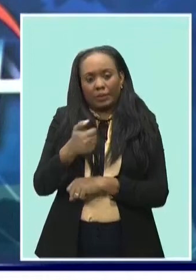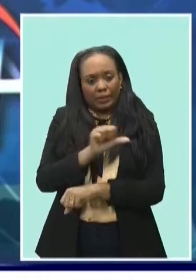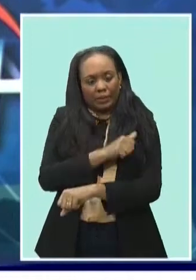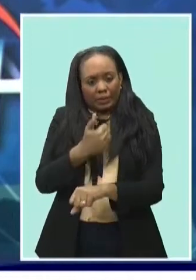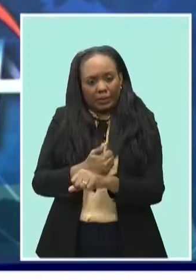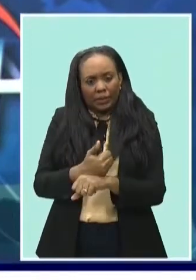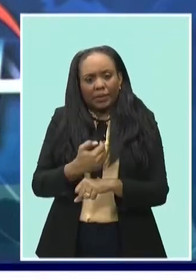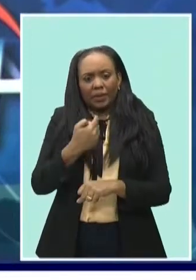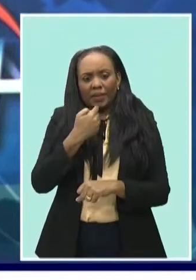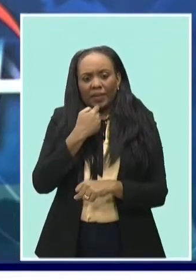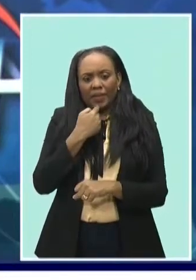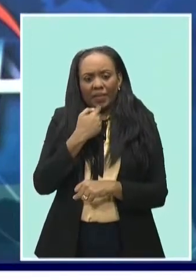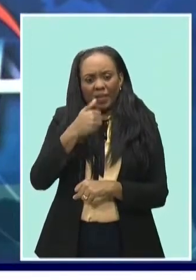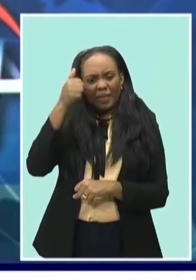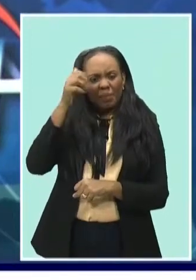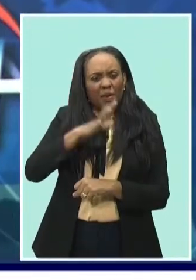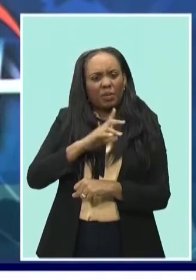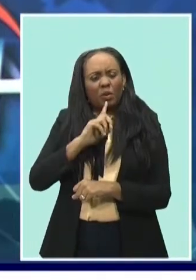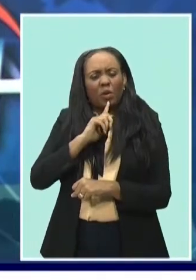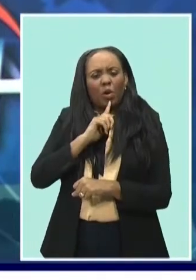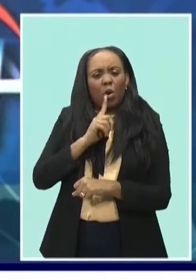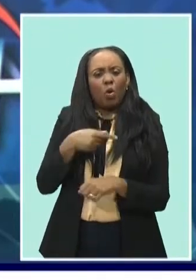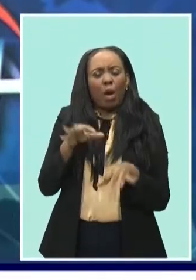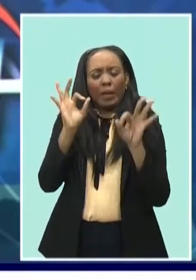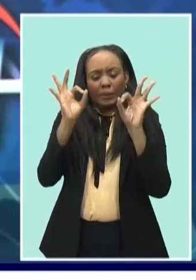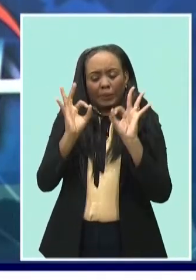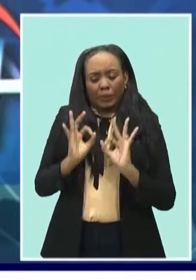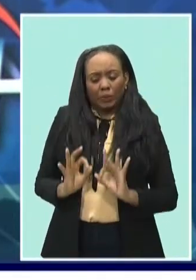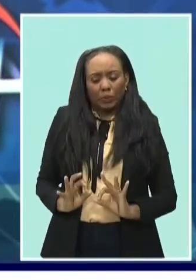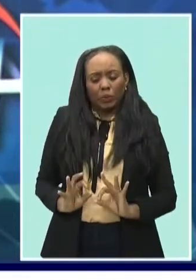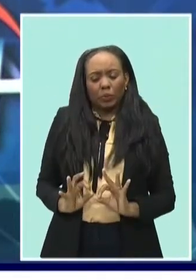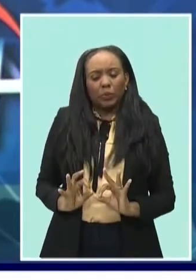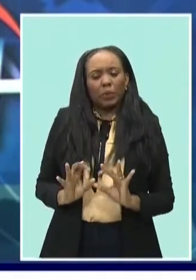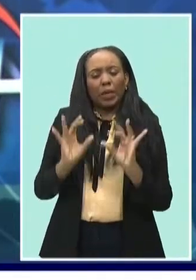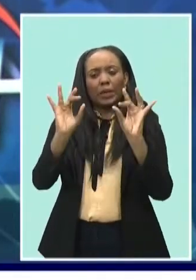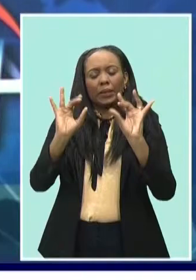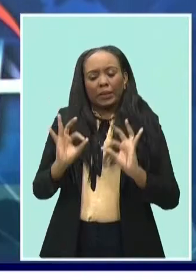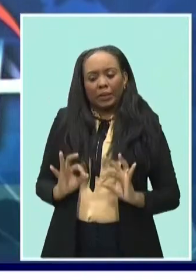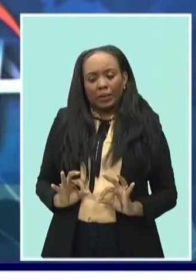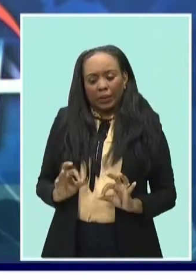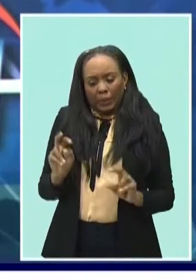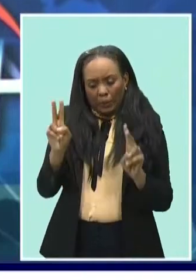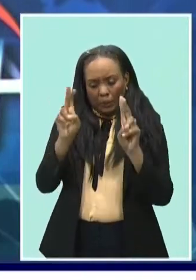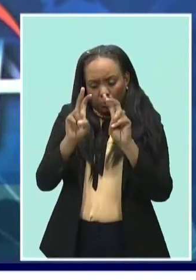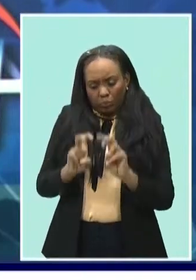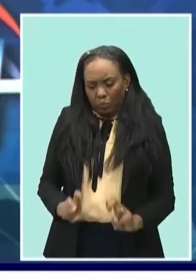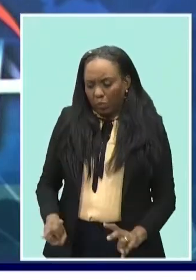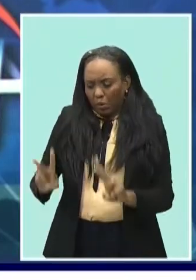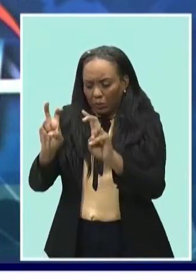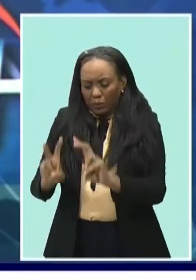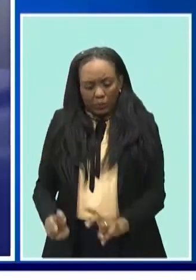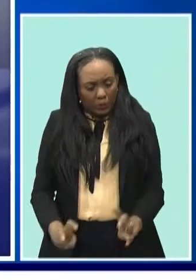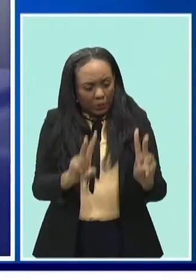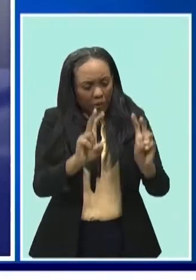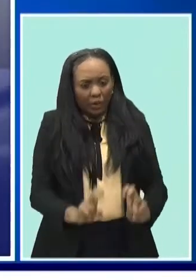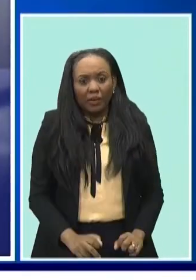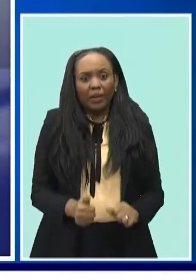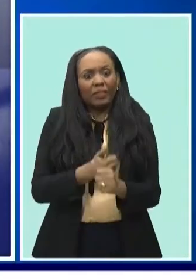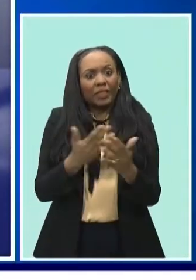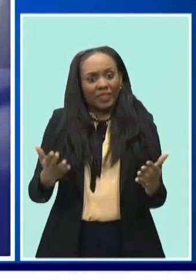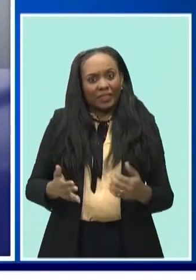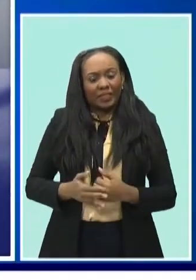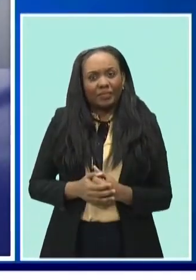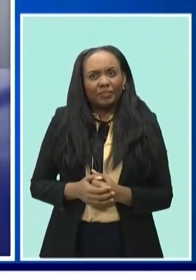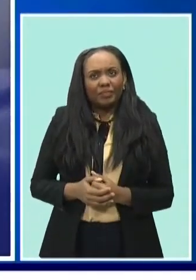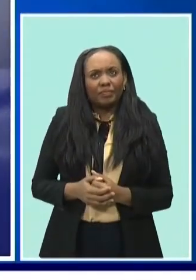Mr. Hoyte was an archetypal journalist who was very astute in his observations. We also remember him